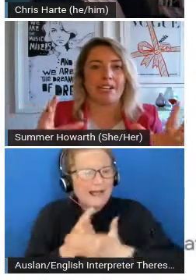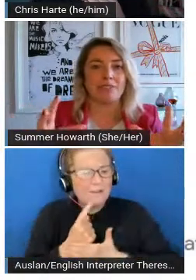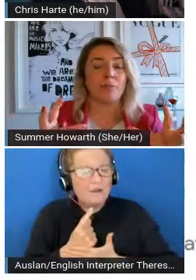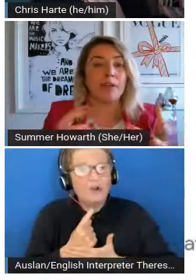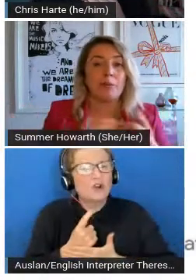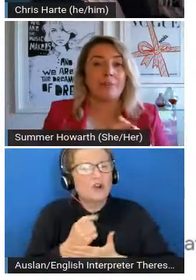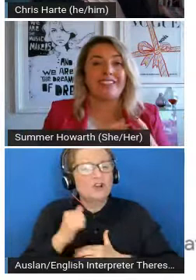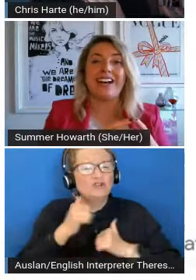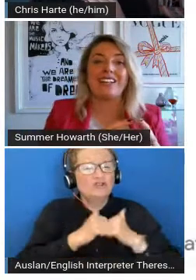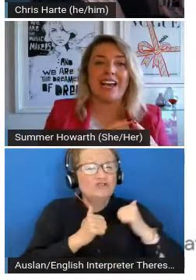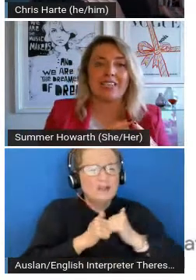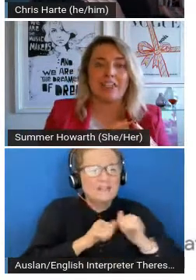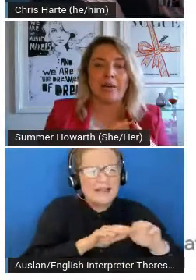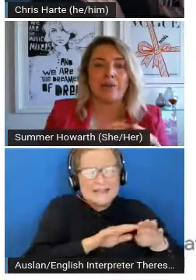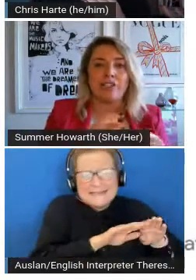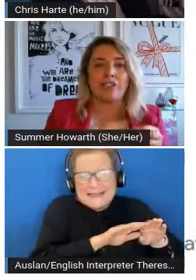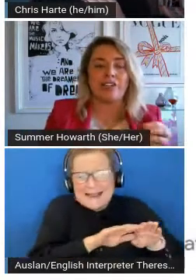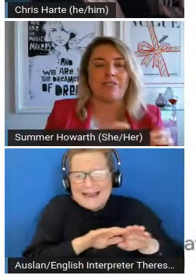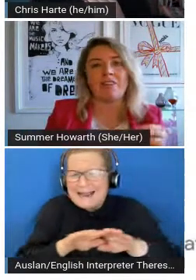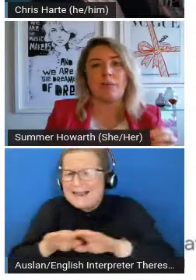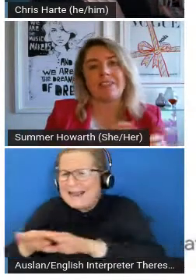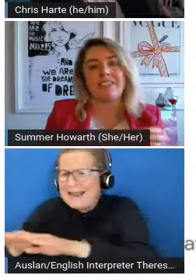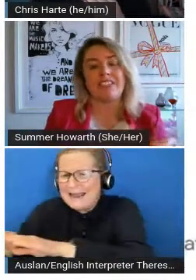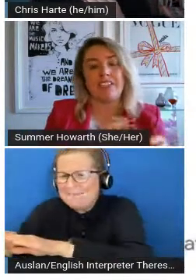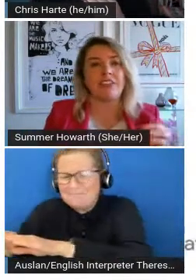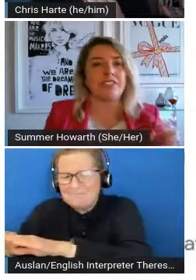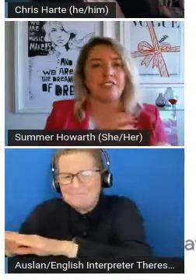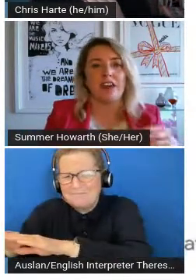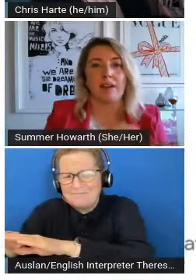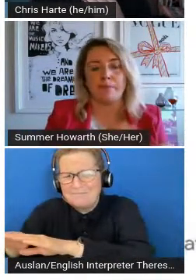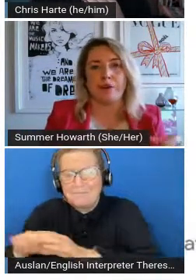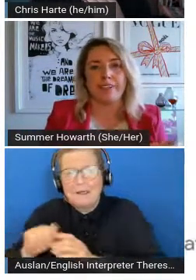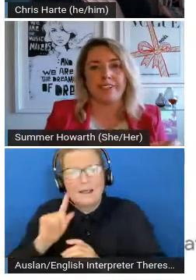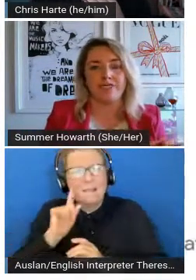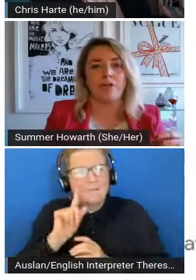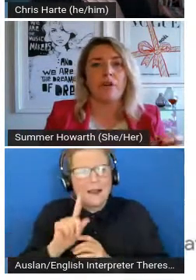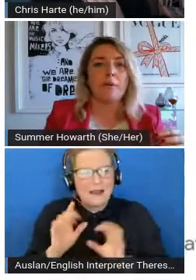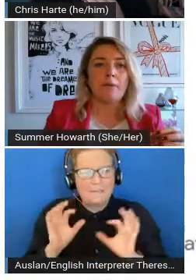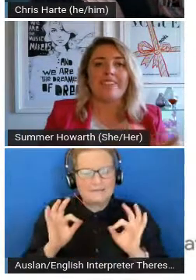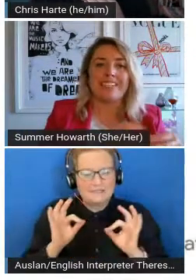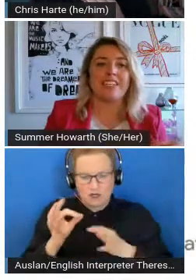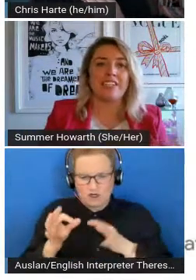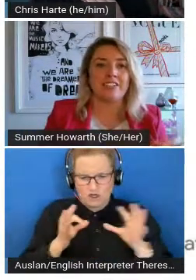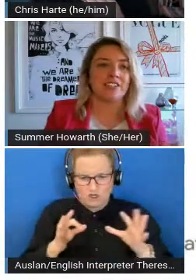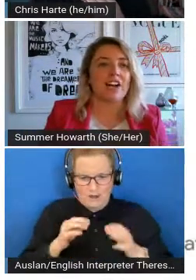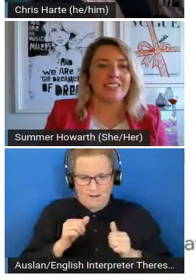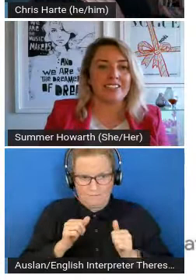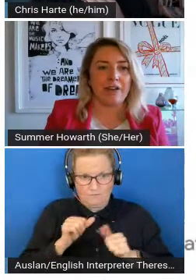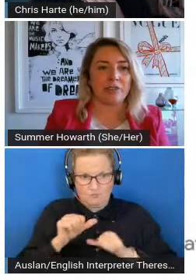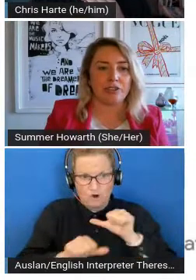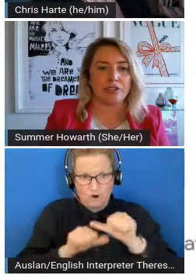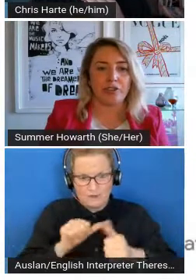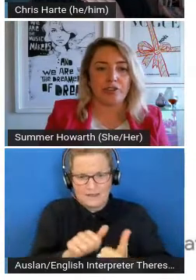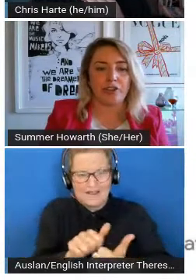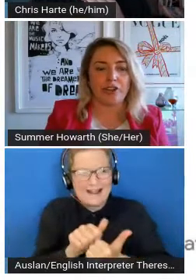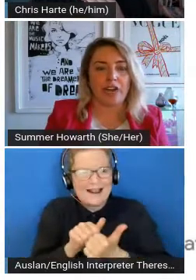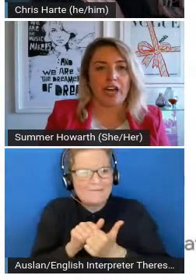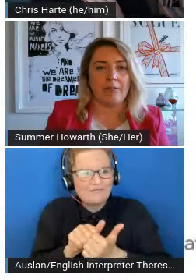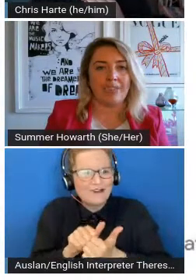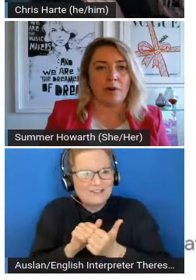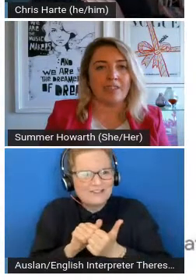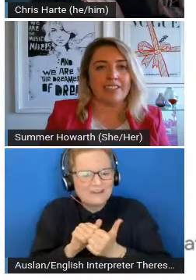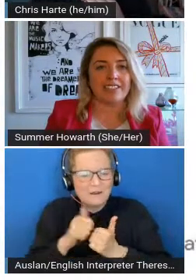every classroom, but it does aid collaboration if there's a particular design process or particular design scaffold to go